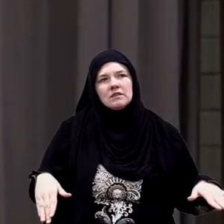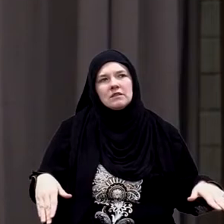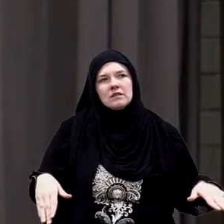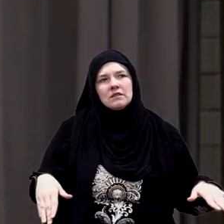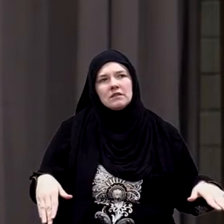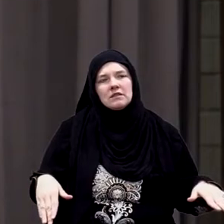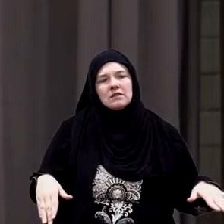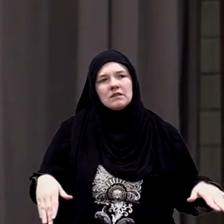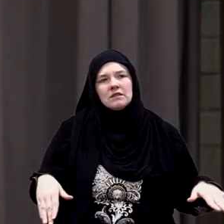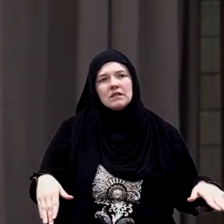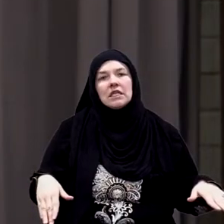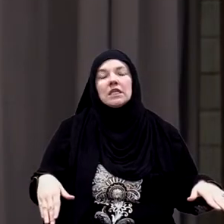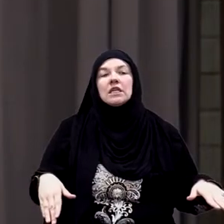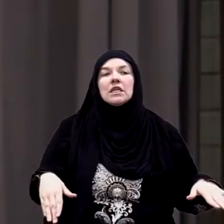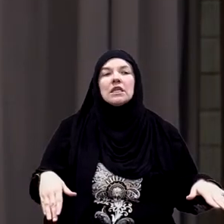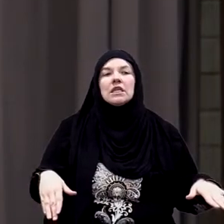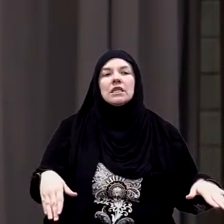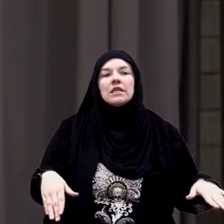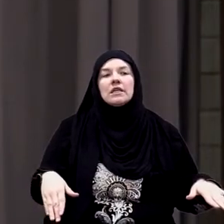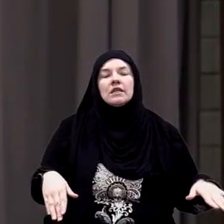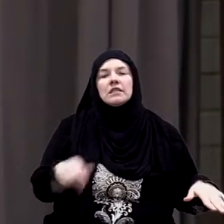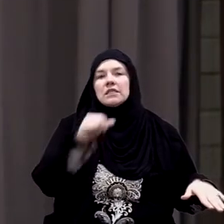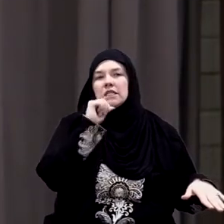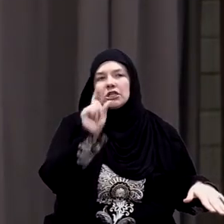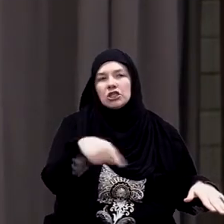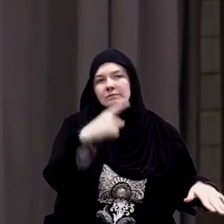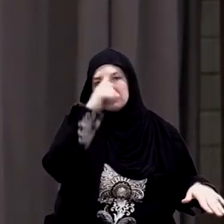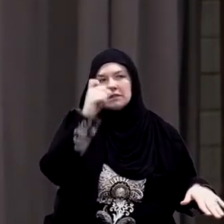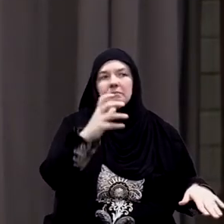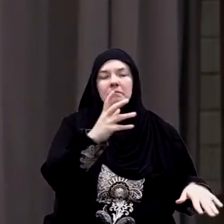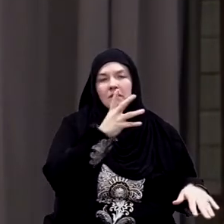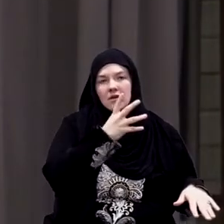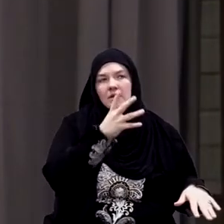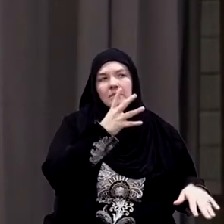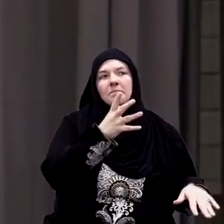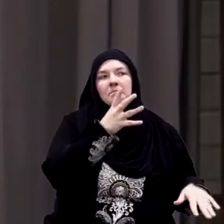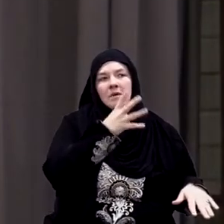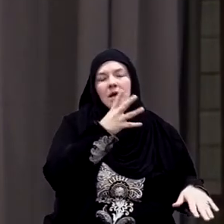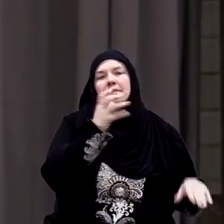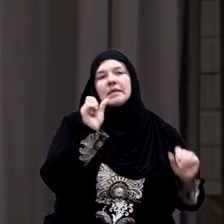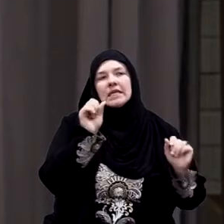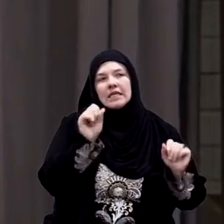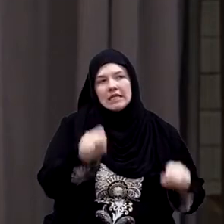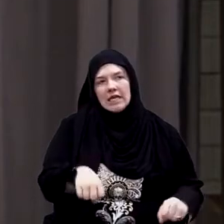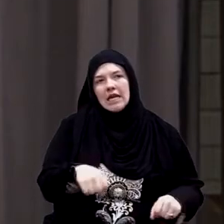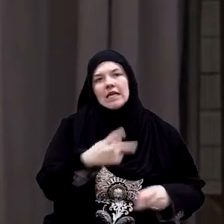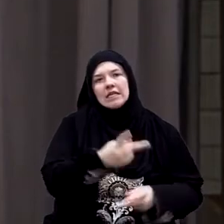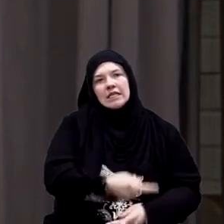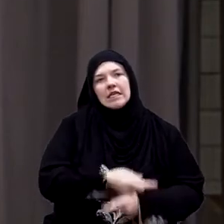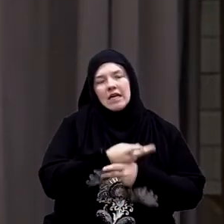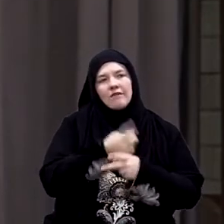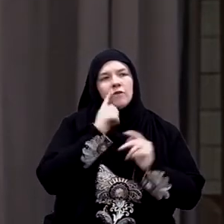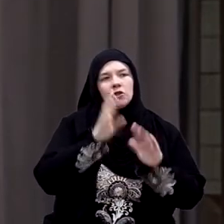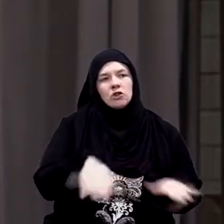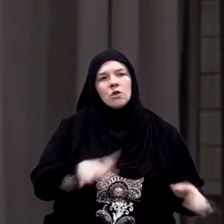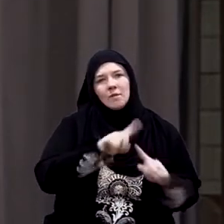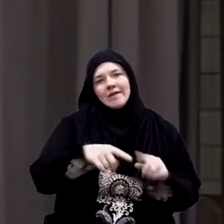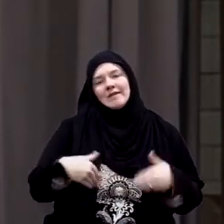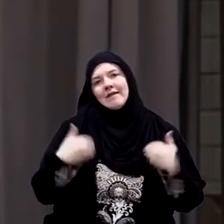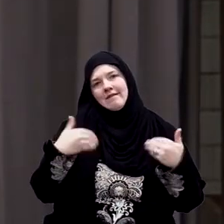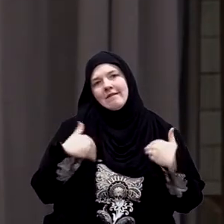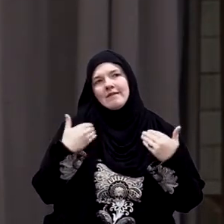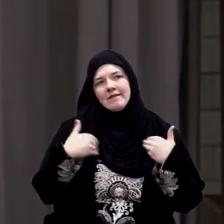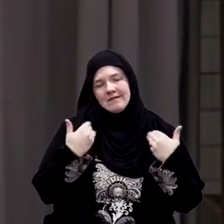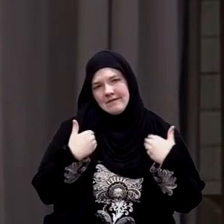out of a vacuum. It is because the mother is the one that can care for children when they are